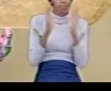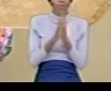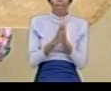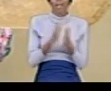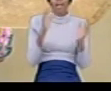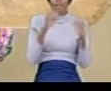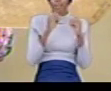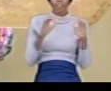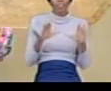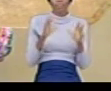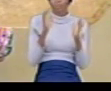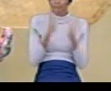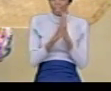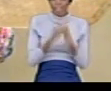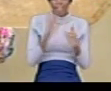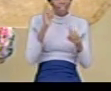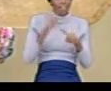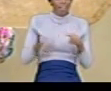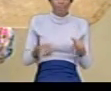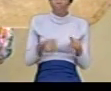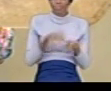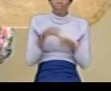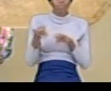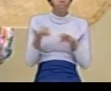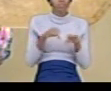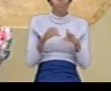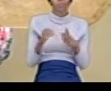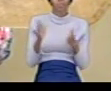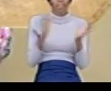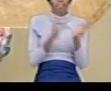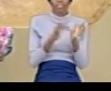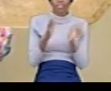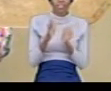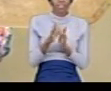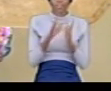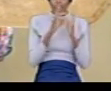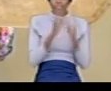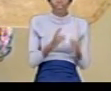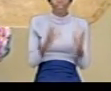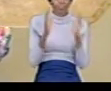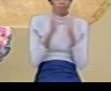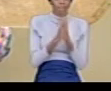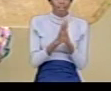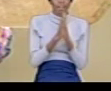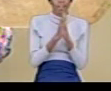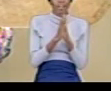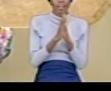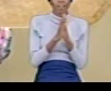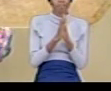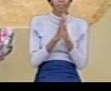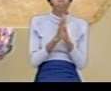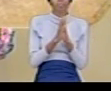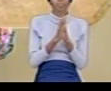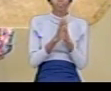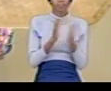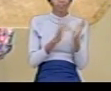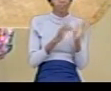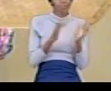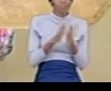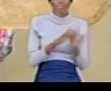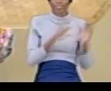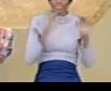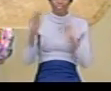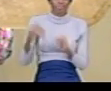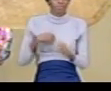answer prayer, nothing prayer cannot do. Jesus answer prayer, Jesus sets